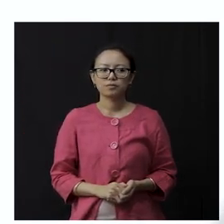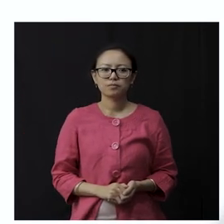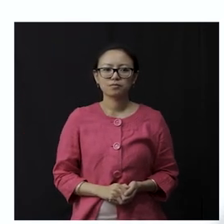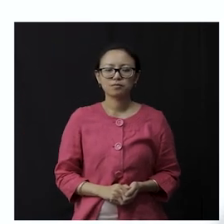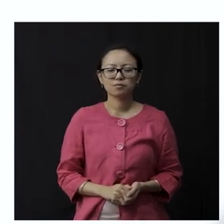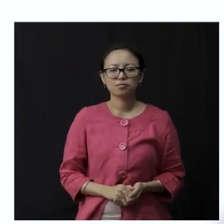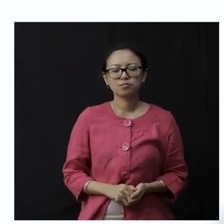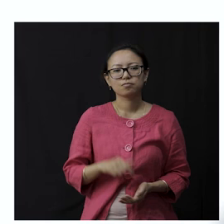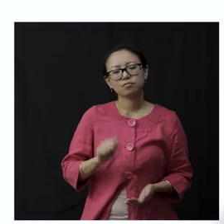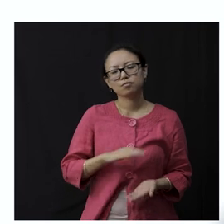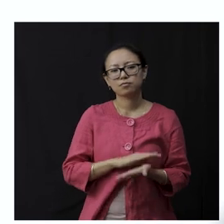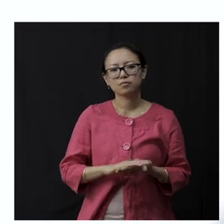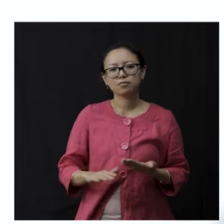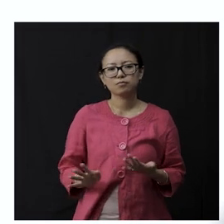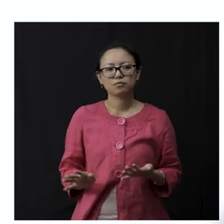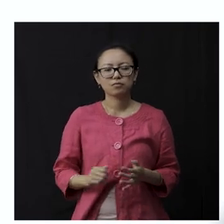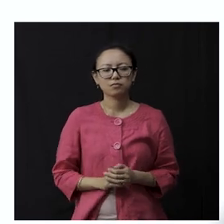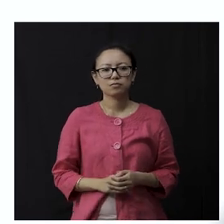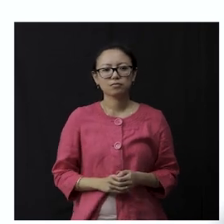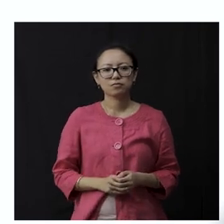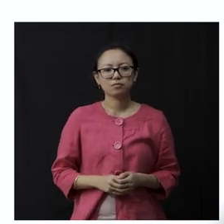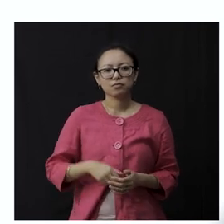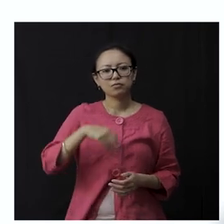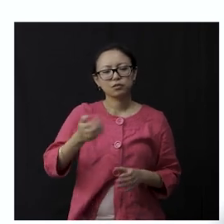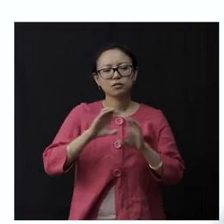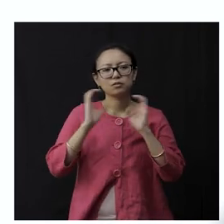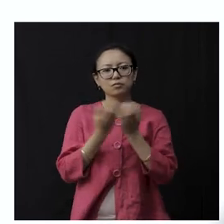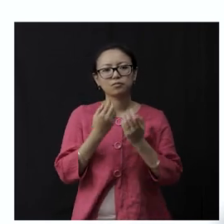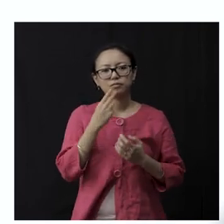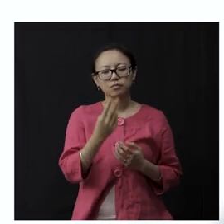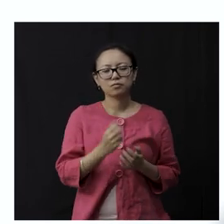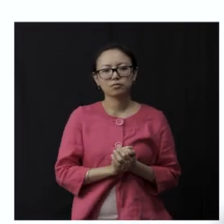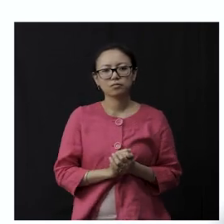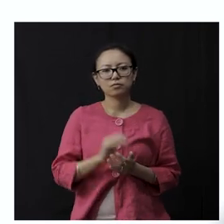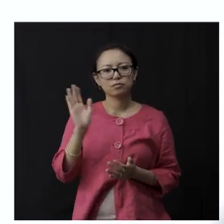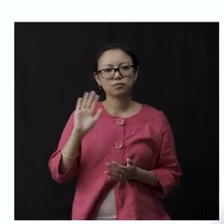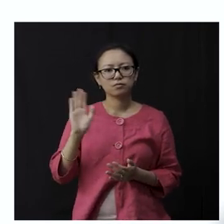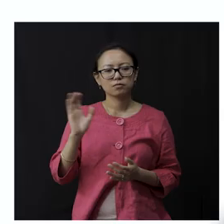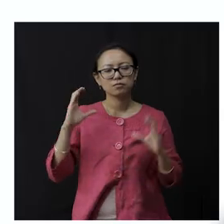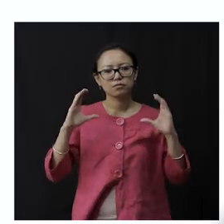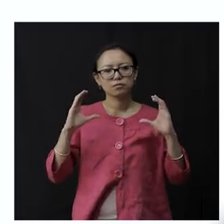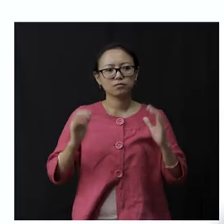that will be all for today, children. Okay, until the next class, take care and bye-bye.